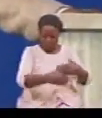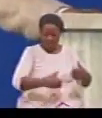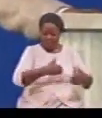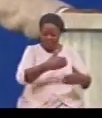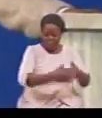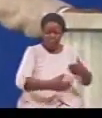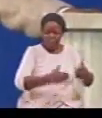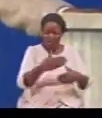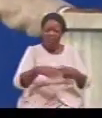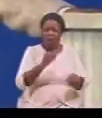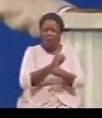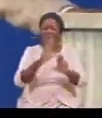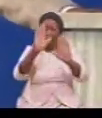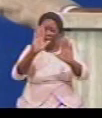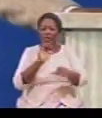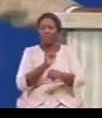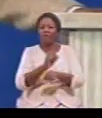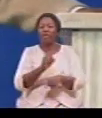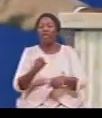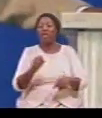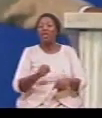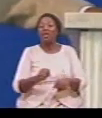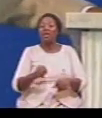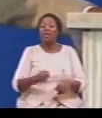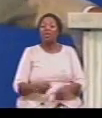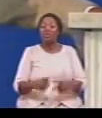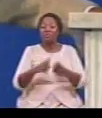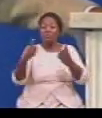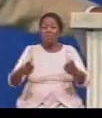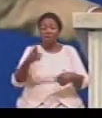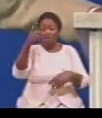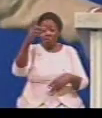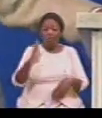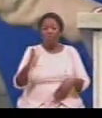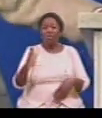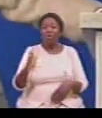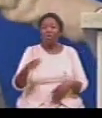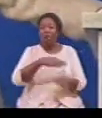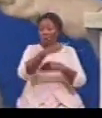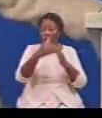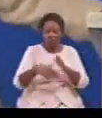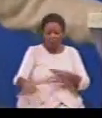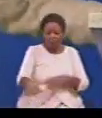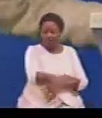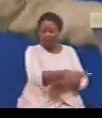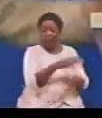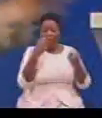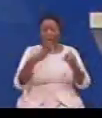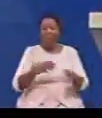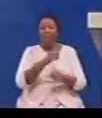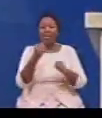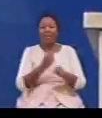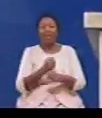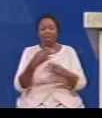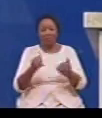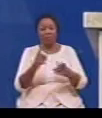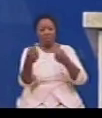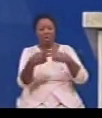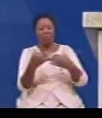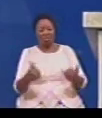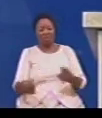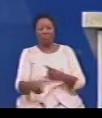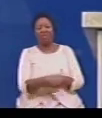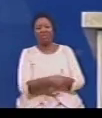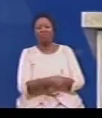on working miracles, Ancient of Days, all these many years, now you are coming